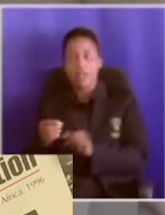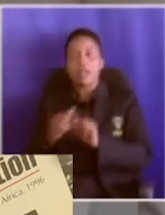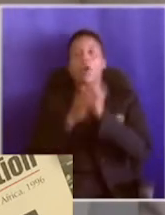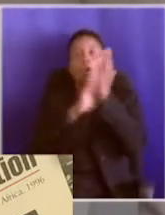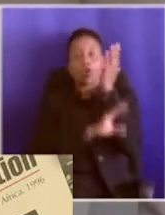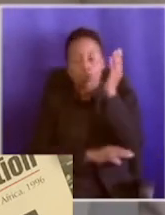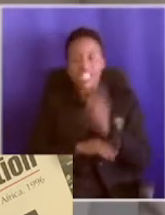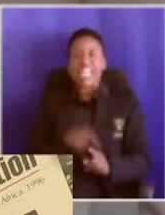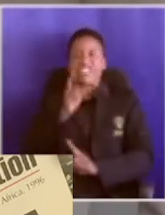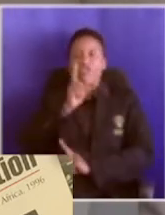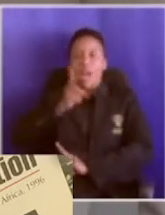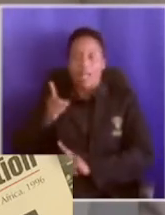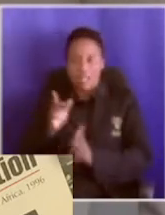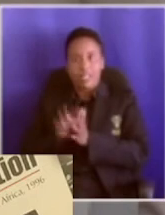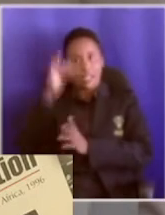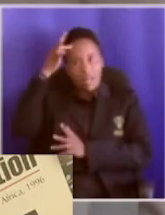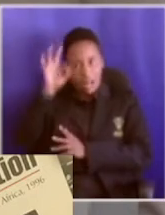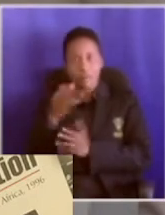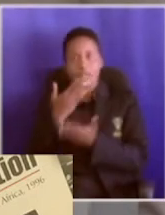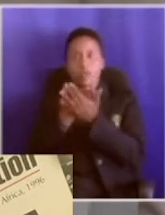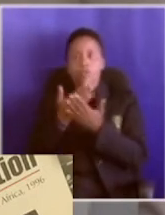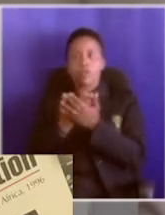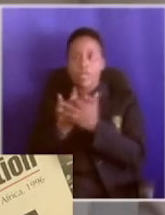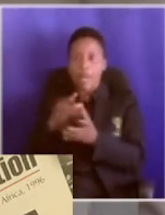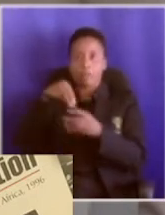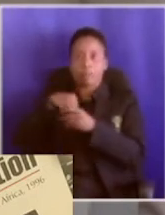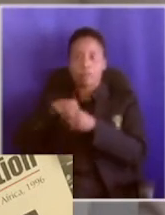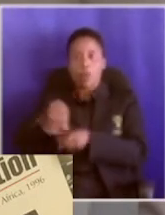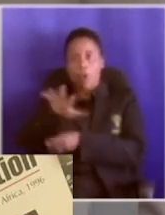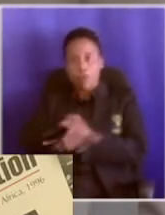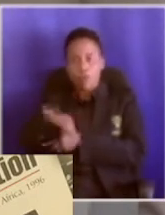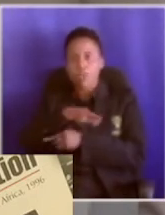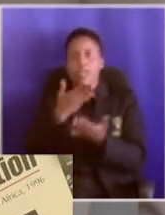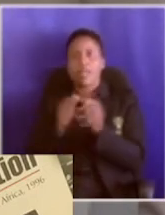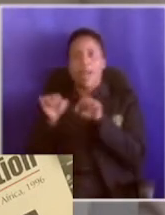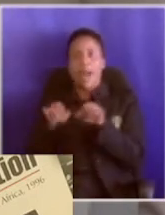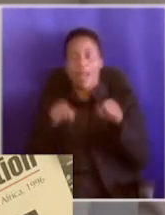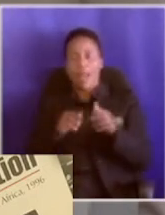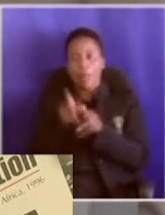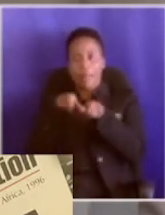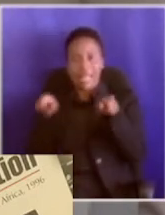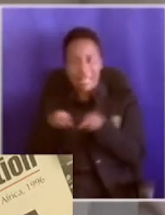the state to foster conditions which enable citizens to